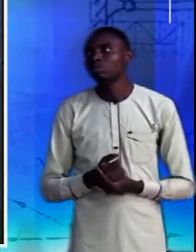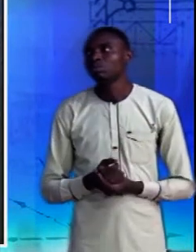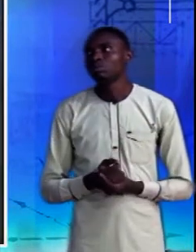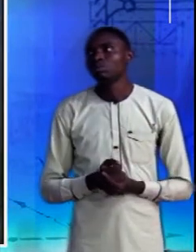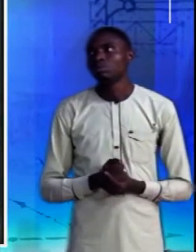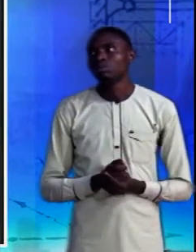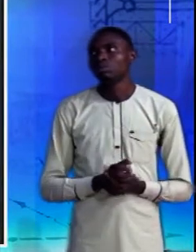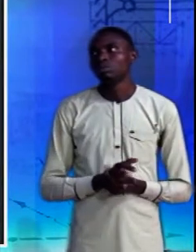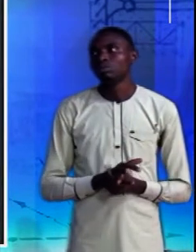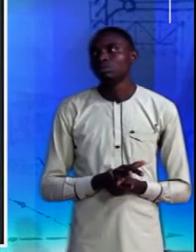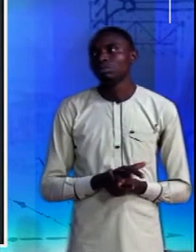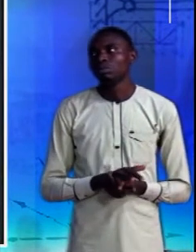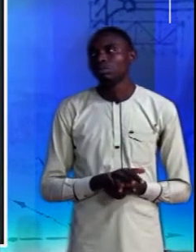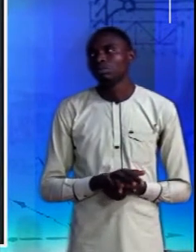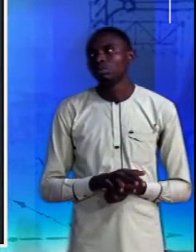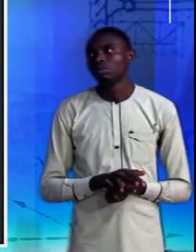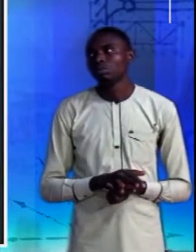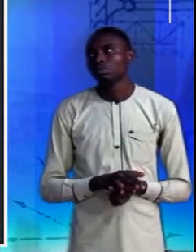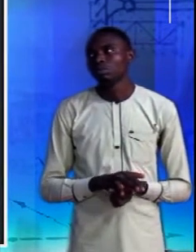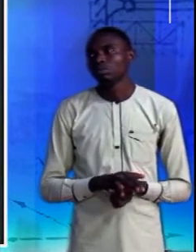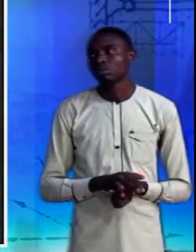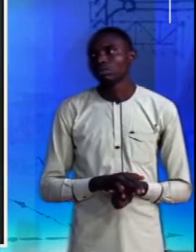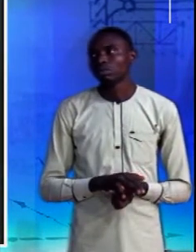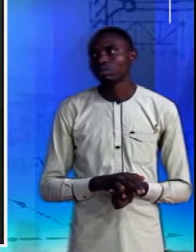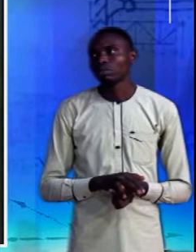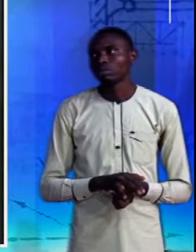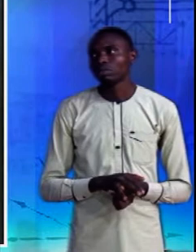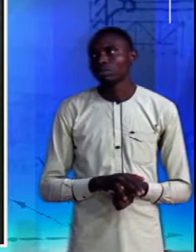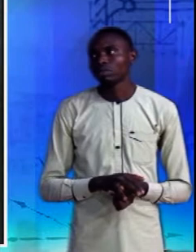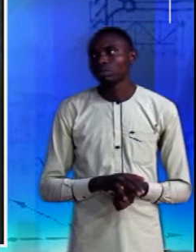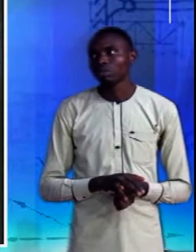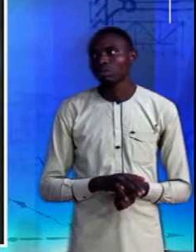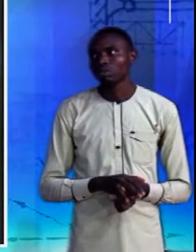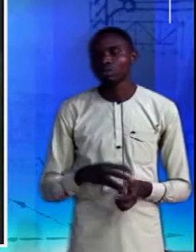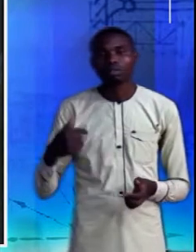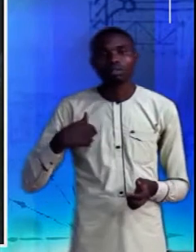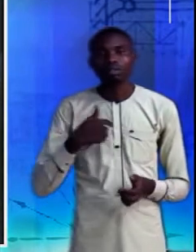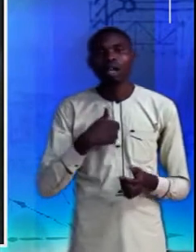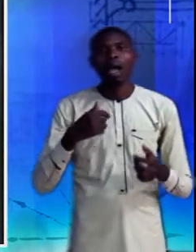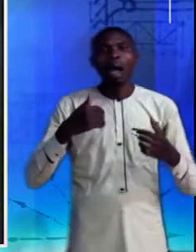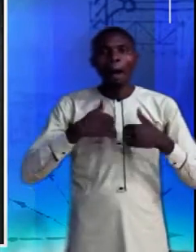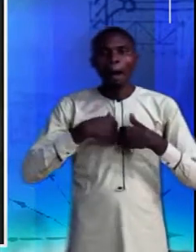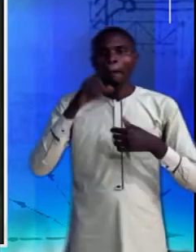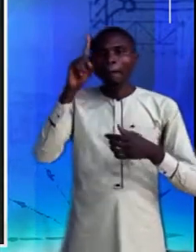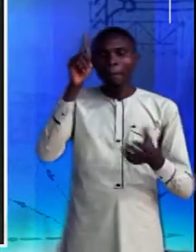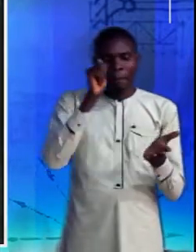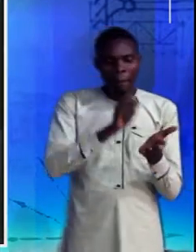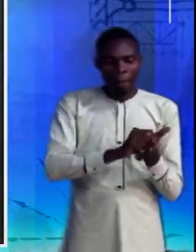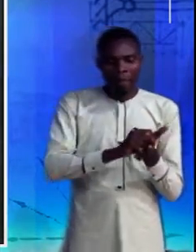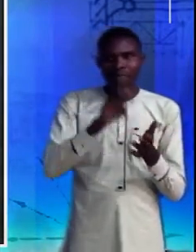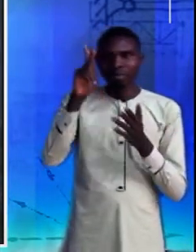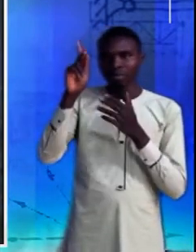hours we have in a day. Now, in a question, our data is 30 days.